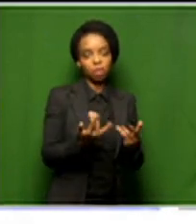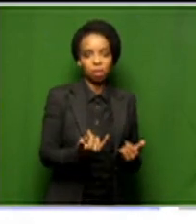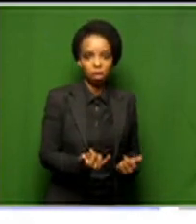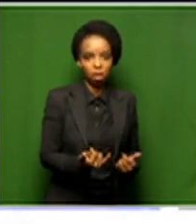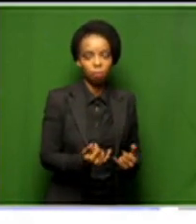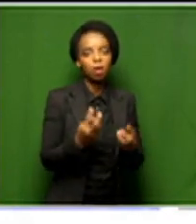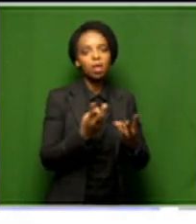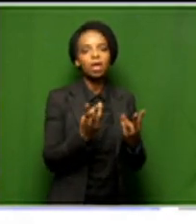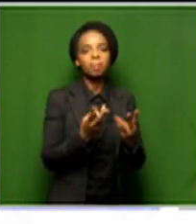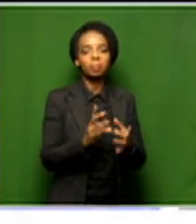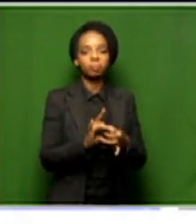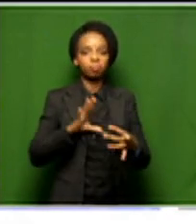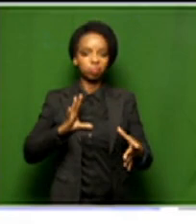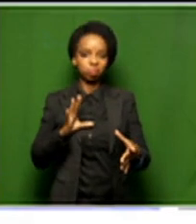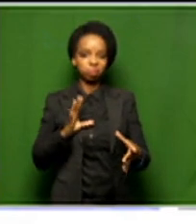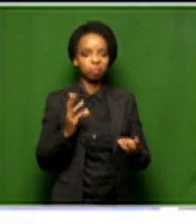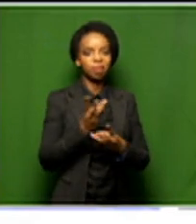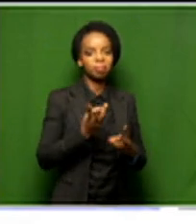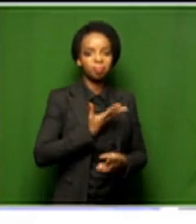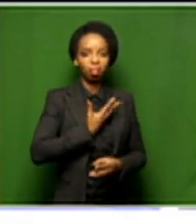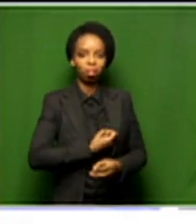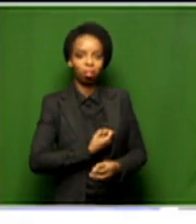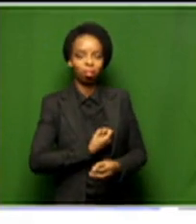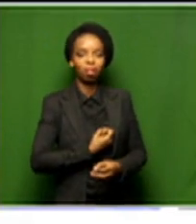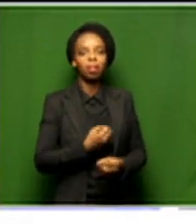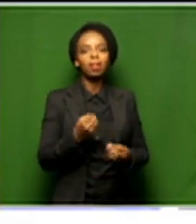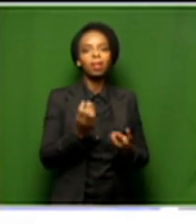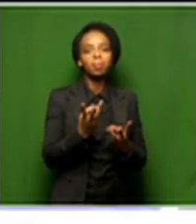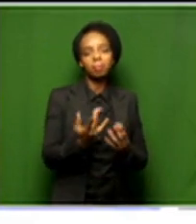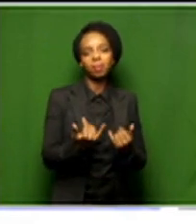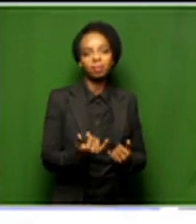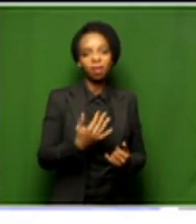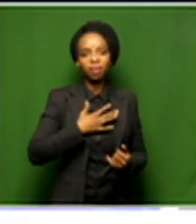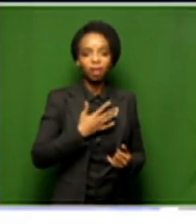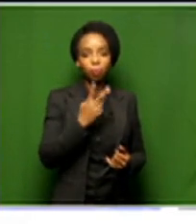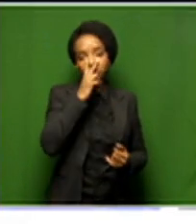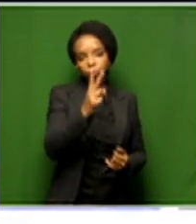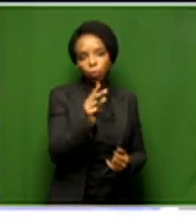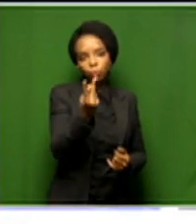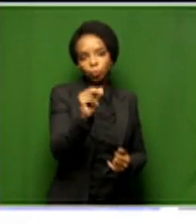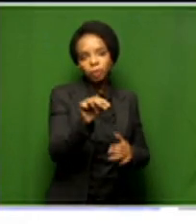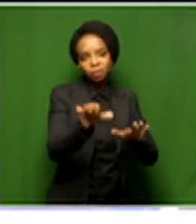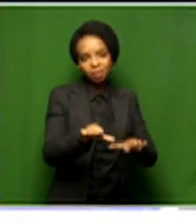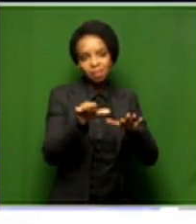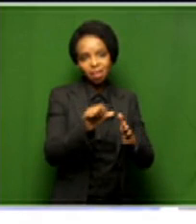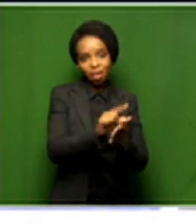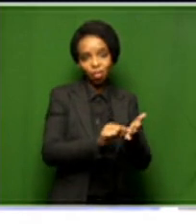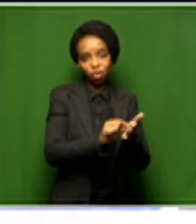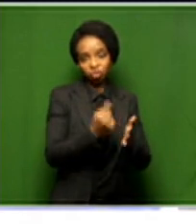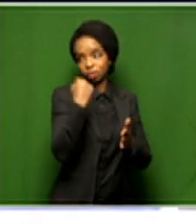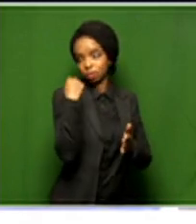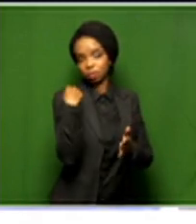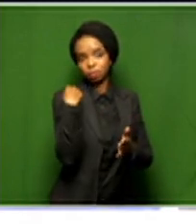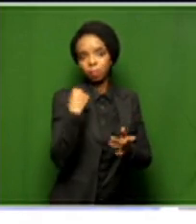People disengaged, people became disgruntled, and you saw that disgruntlement, I think, in the 2016 elections. But the turnout